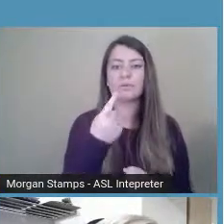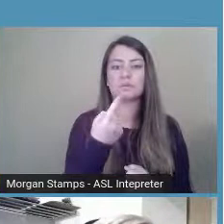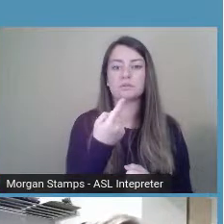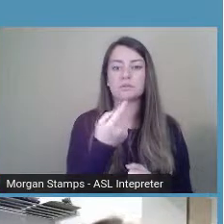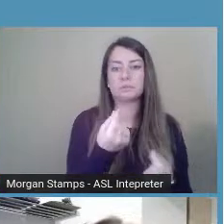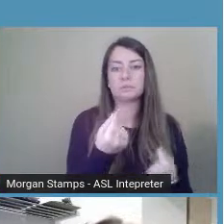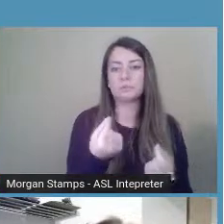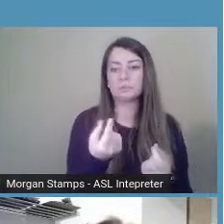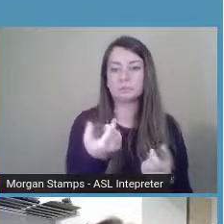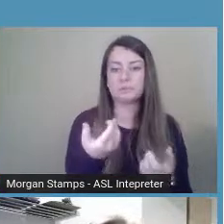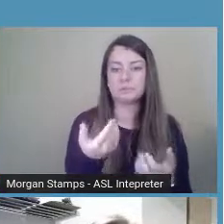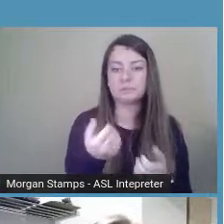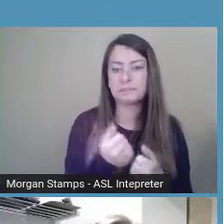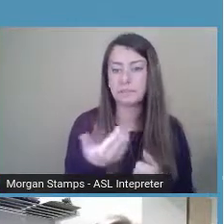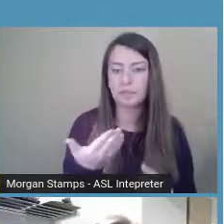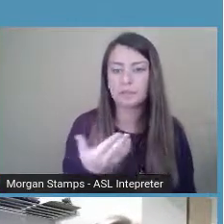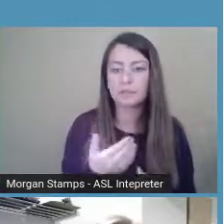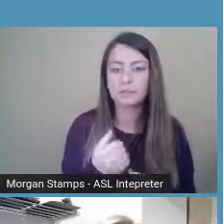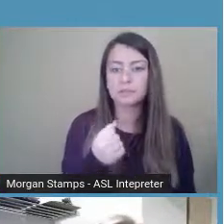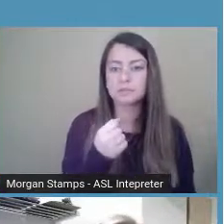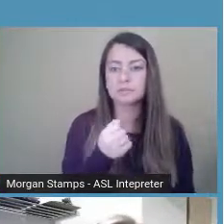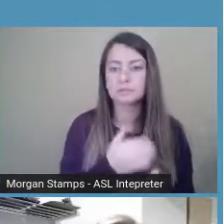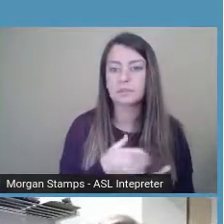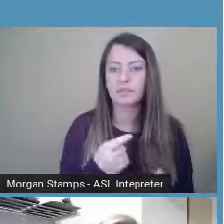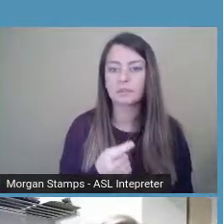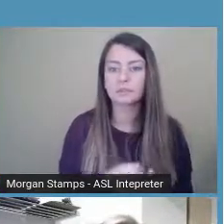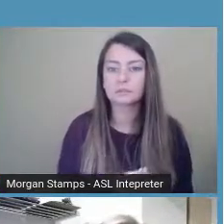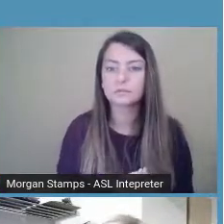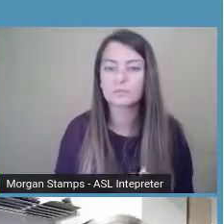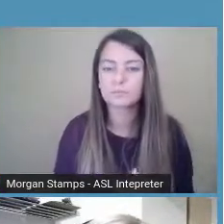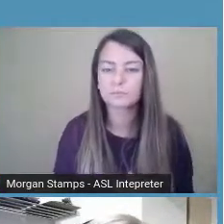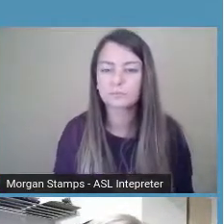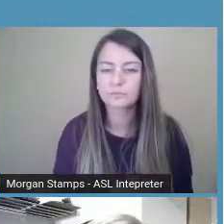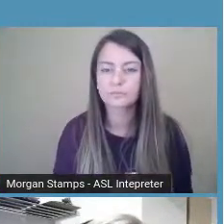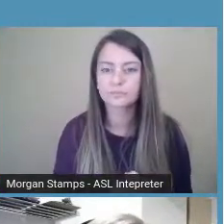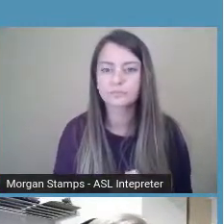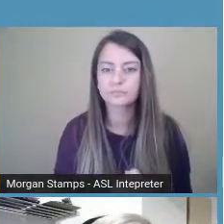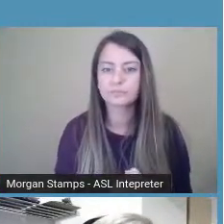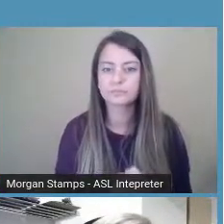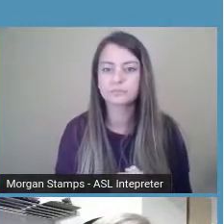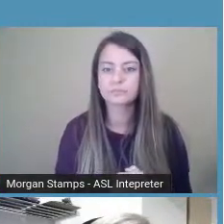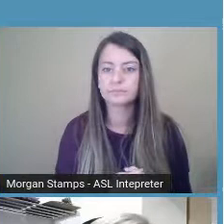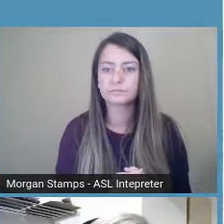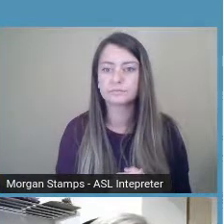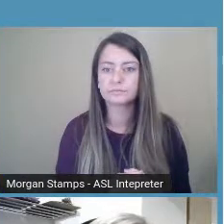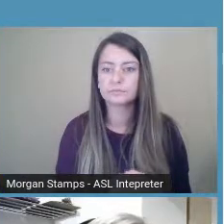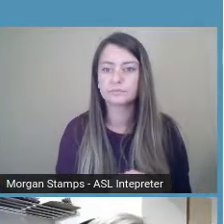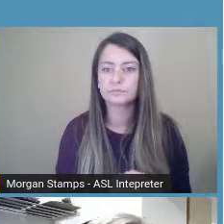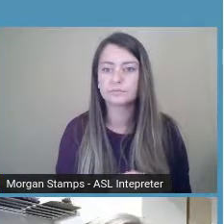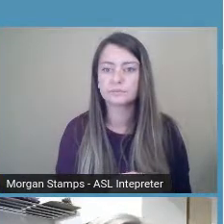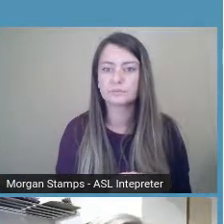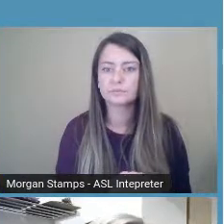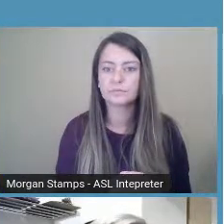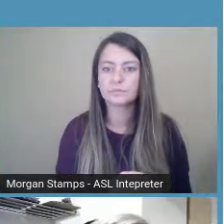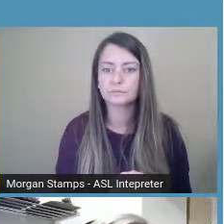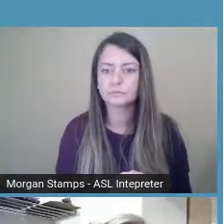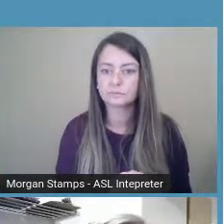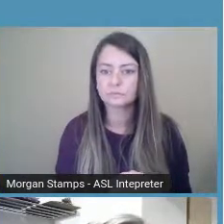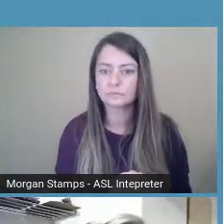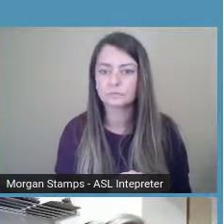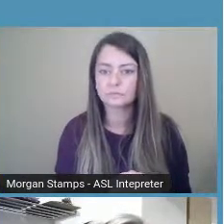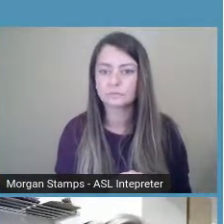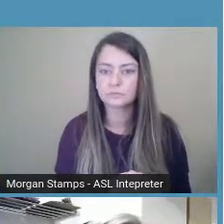And finally, schedule pre-programmed tech checks or run-throughs with all presenters and production partners. Since folks have